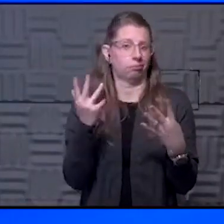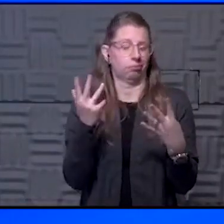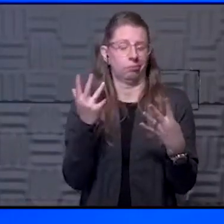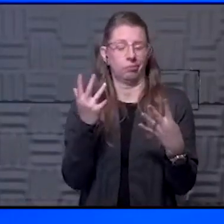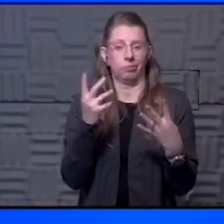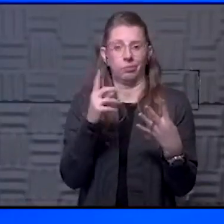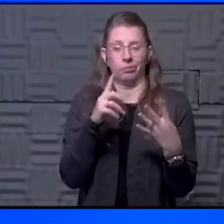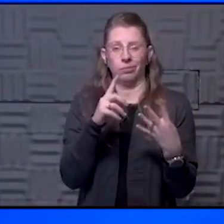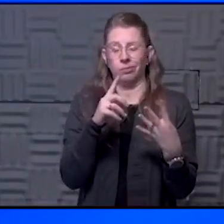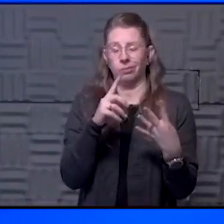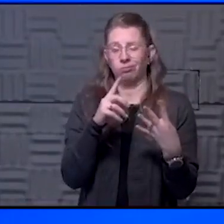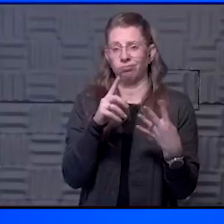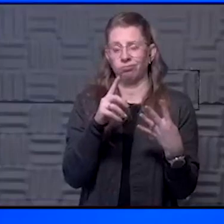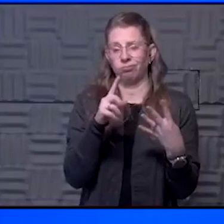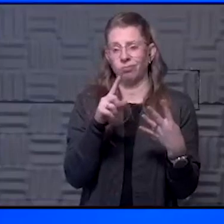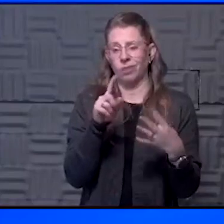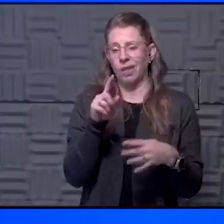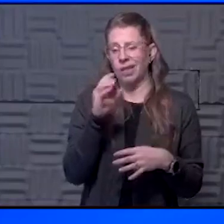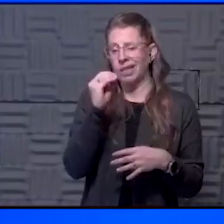about